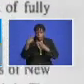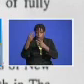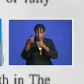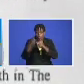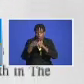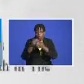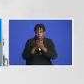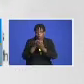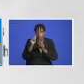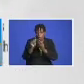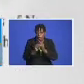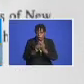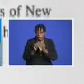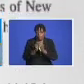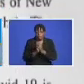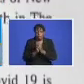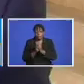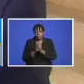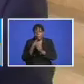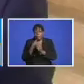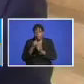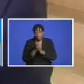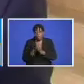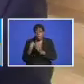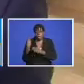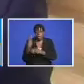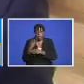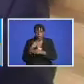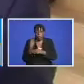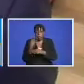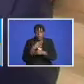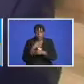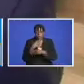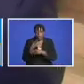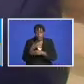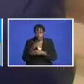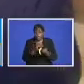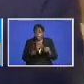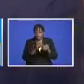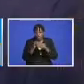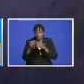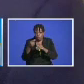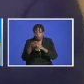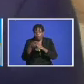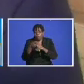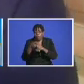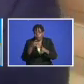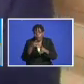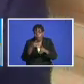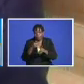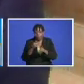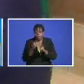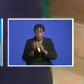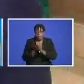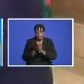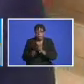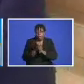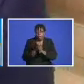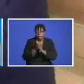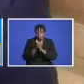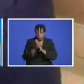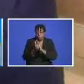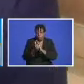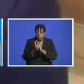are assessing the circumstance. We really move with the advice of the healthcare team in the country. We have said that from the